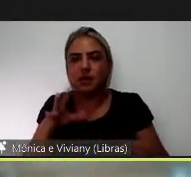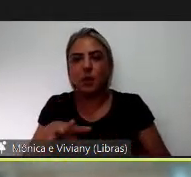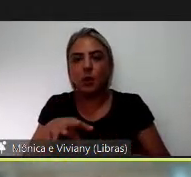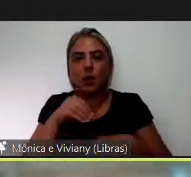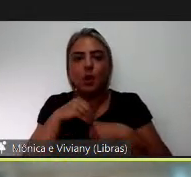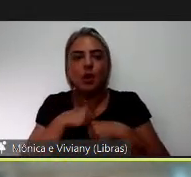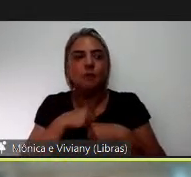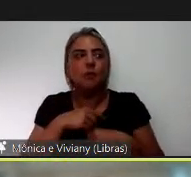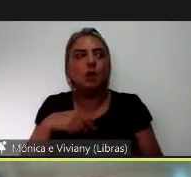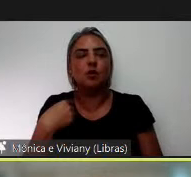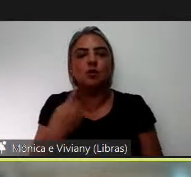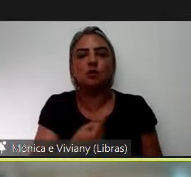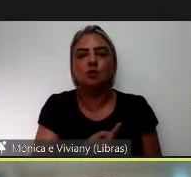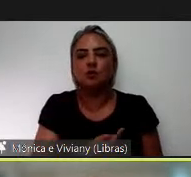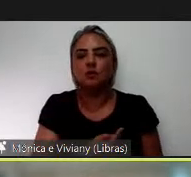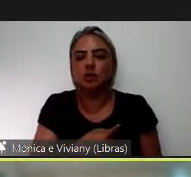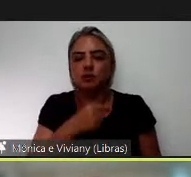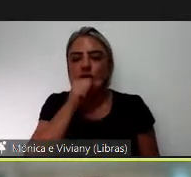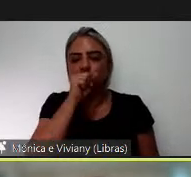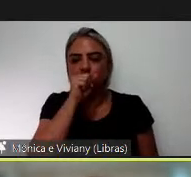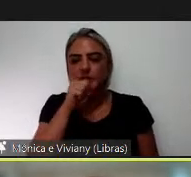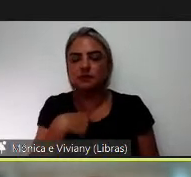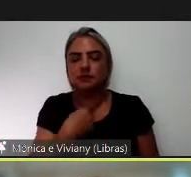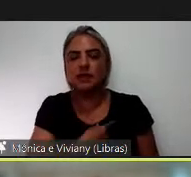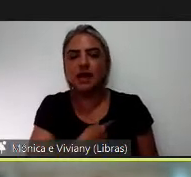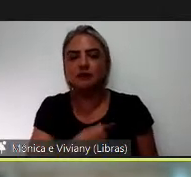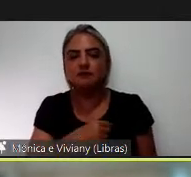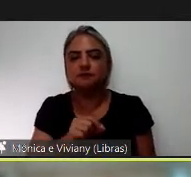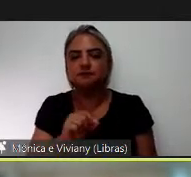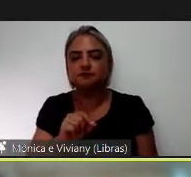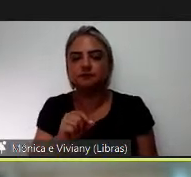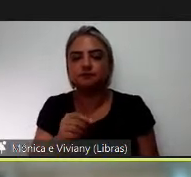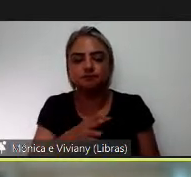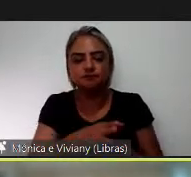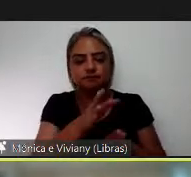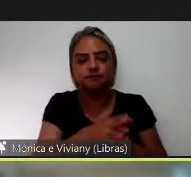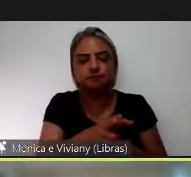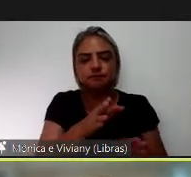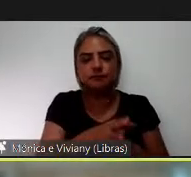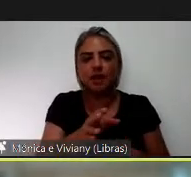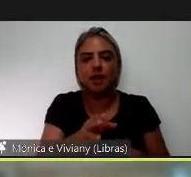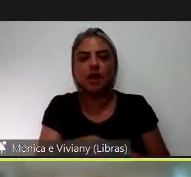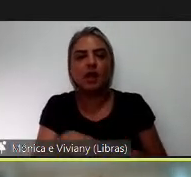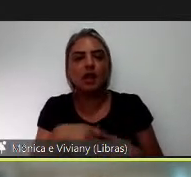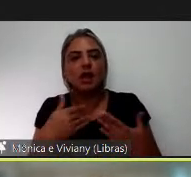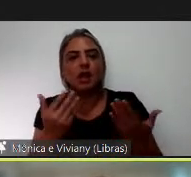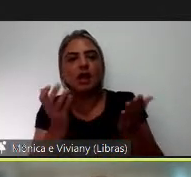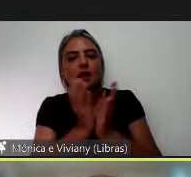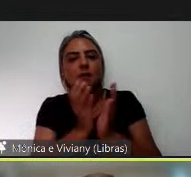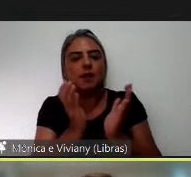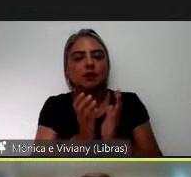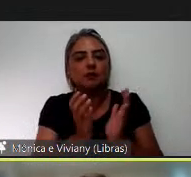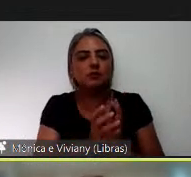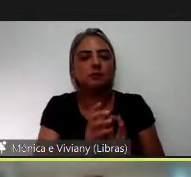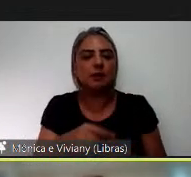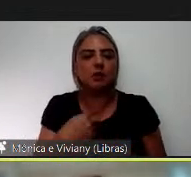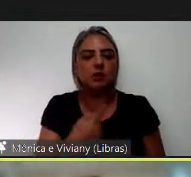policy for primary care that have food and nutrition